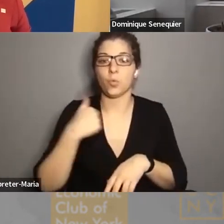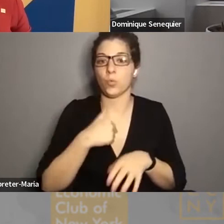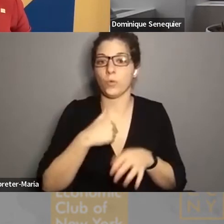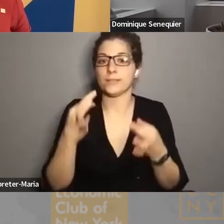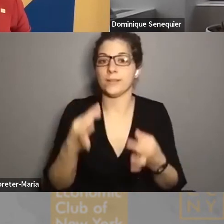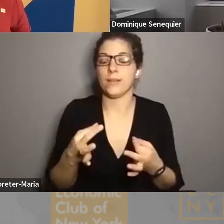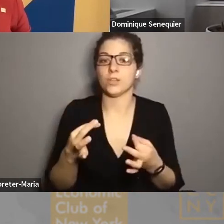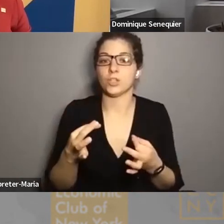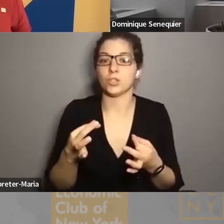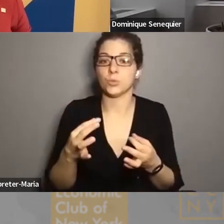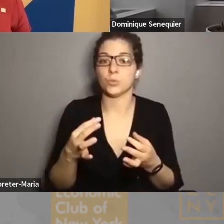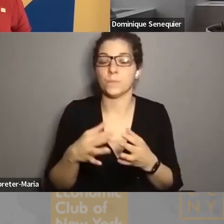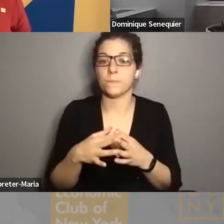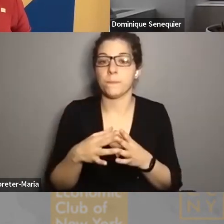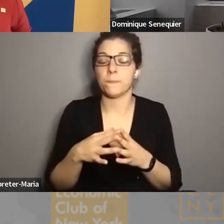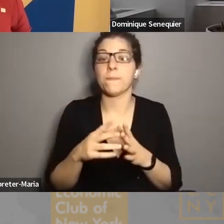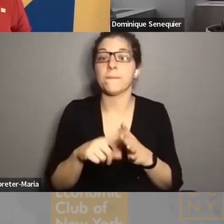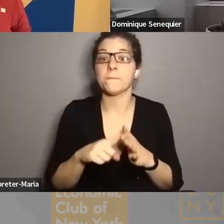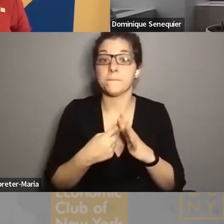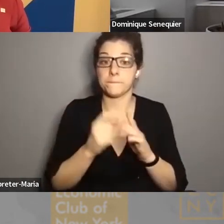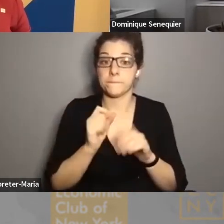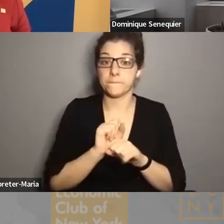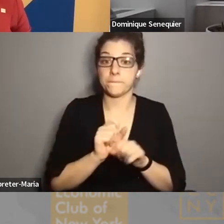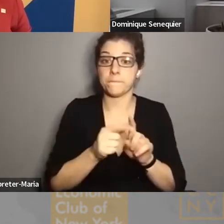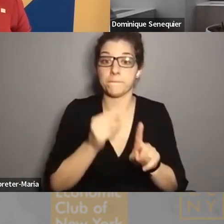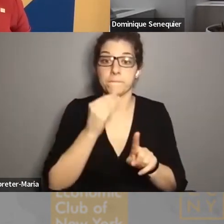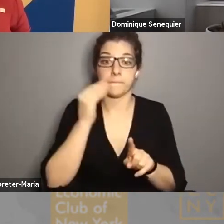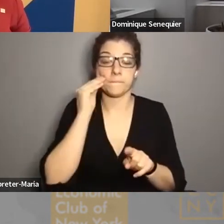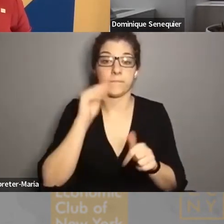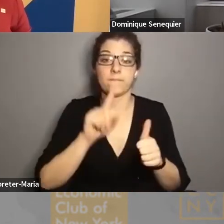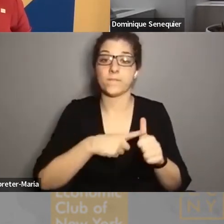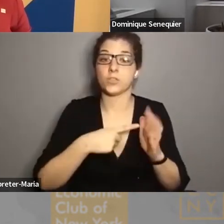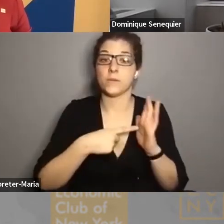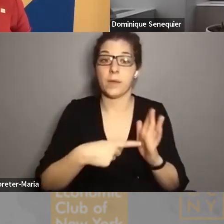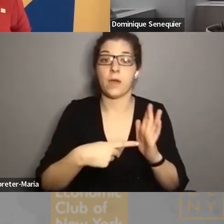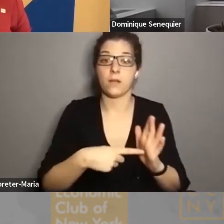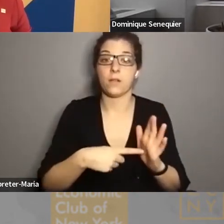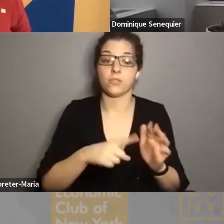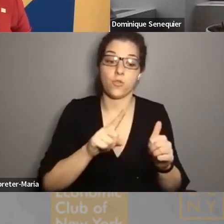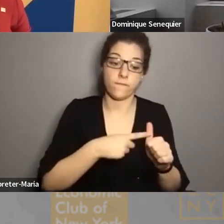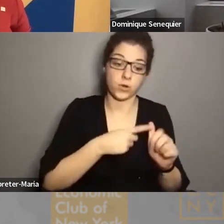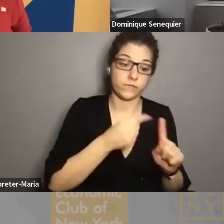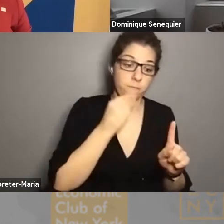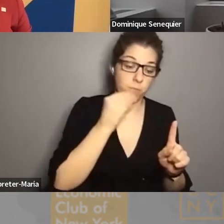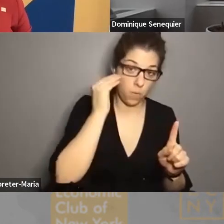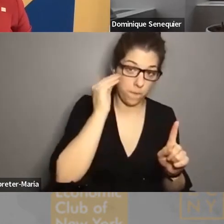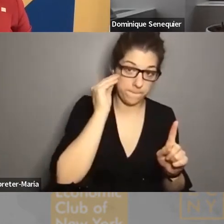to start working from home first model. So it's a first from home work model.